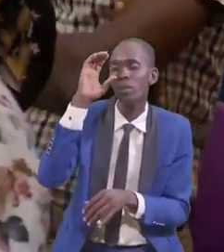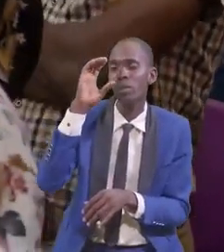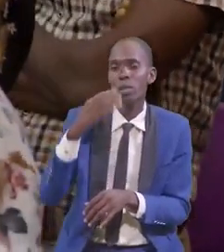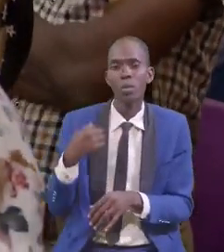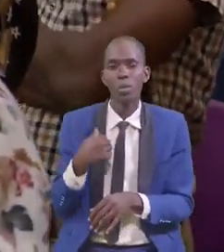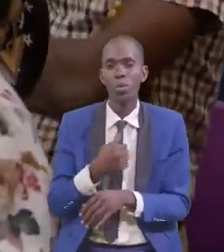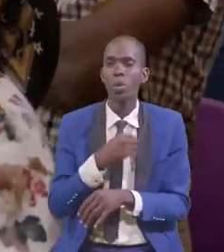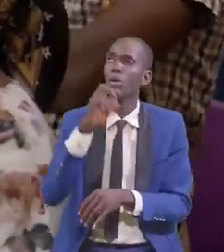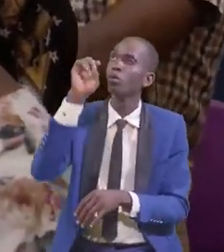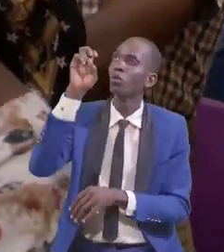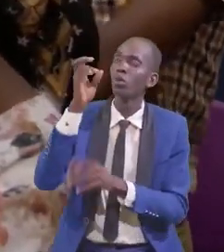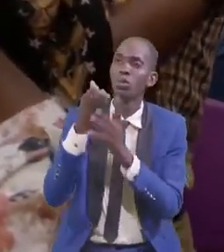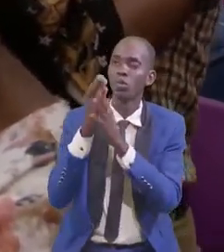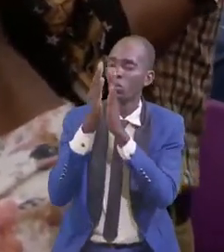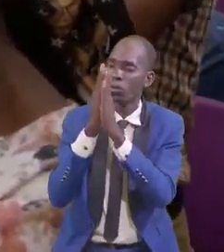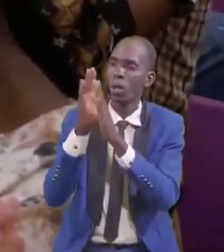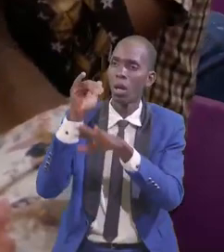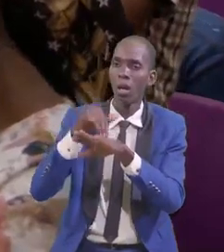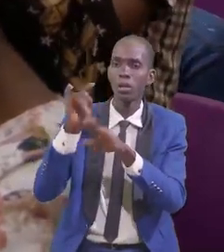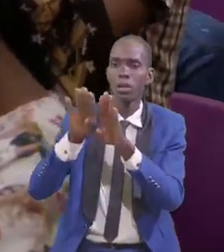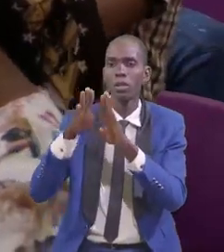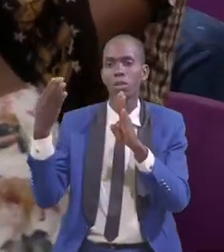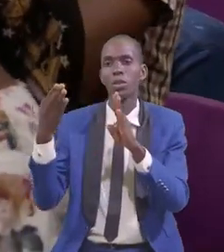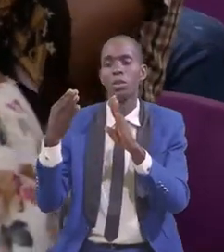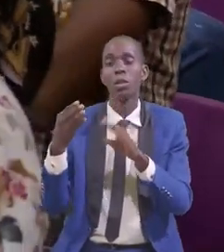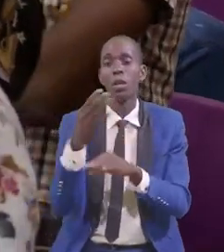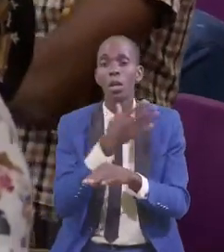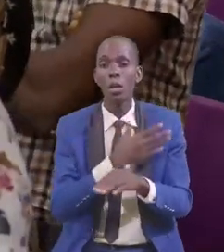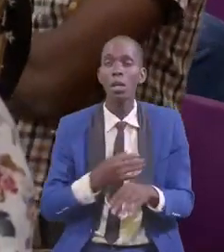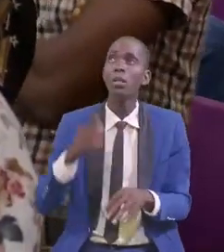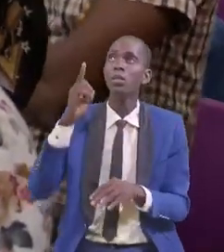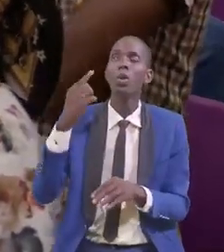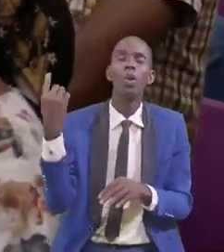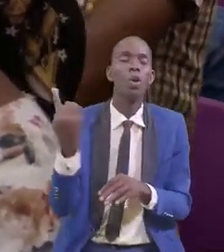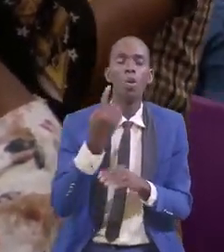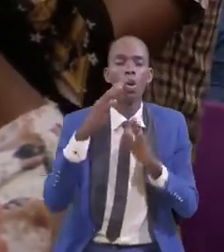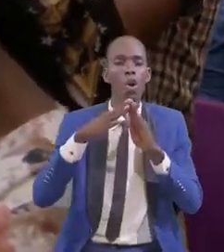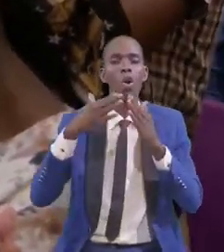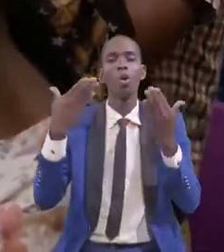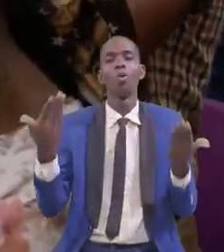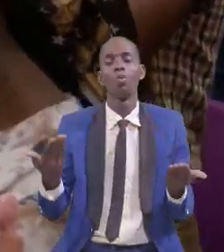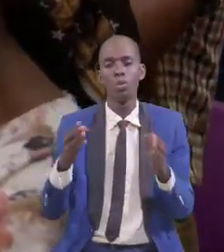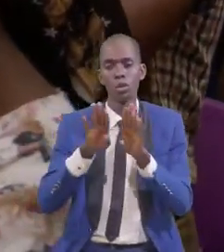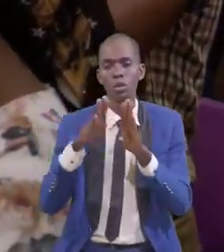we knock at the door. And He always opens to us.